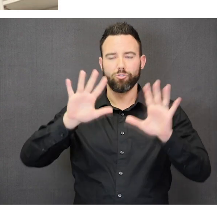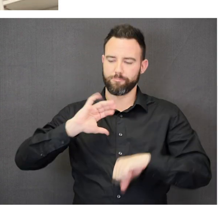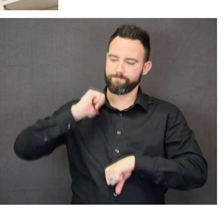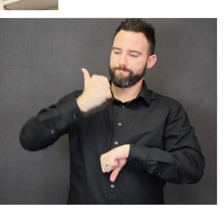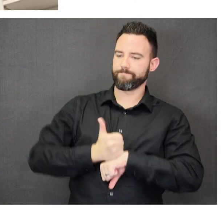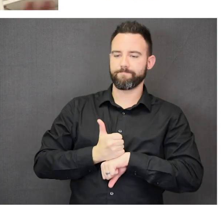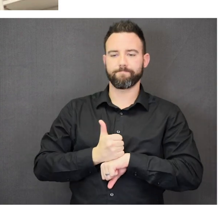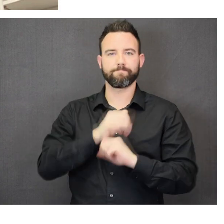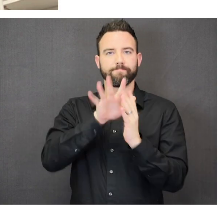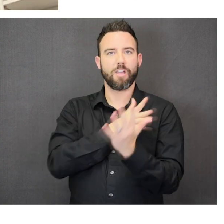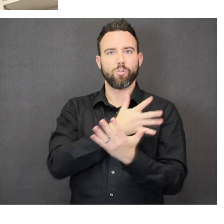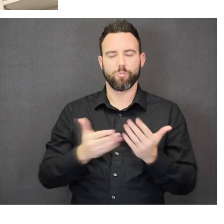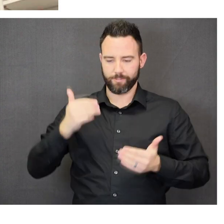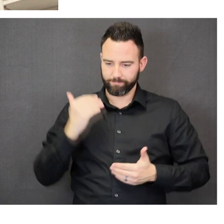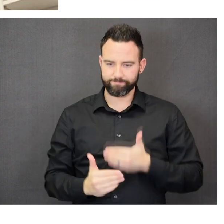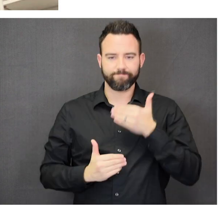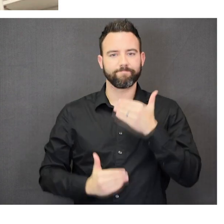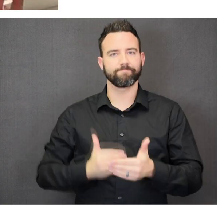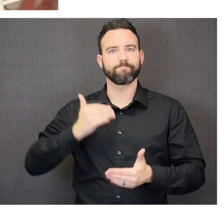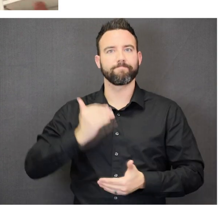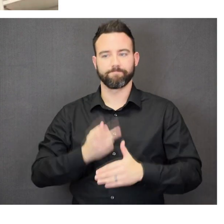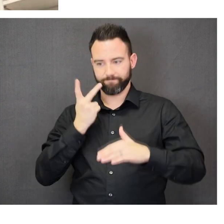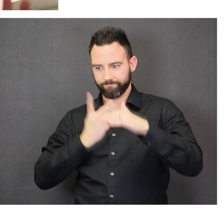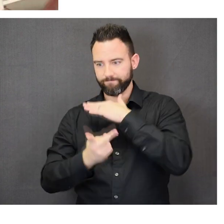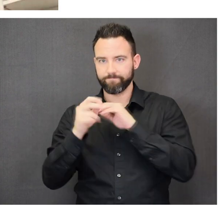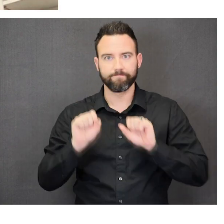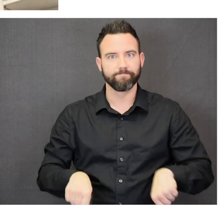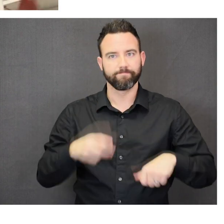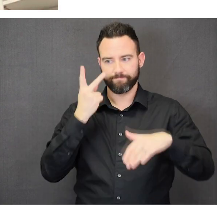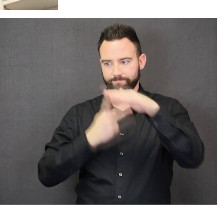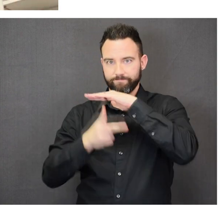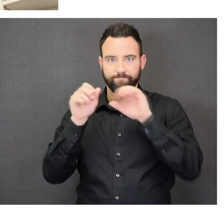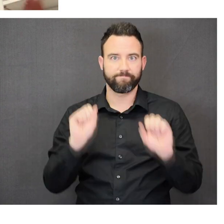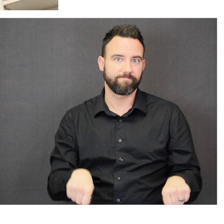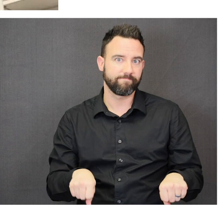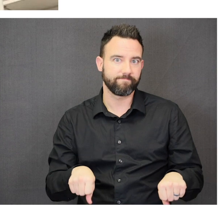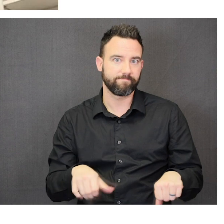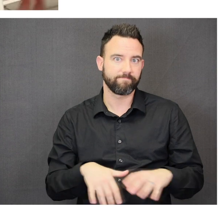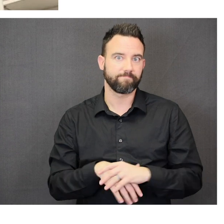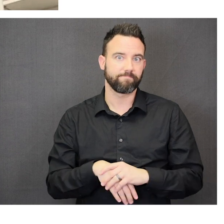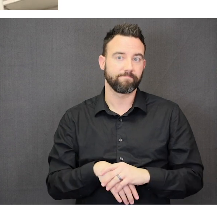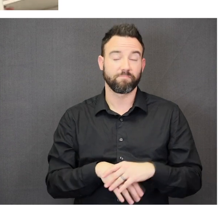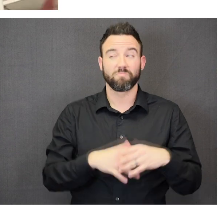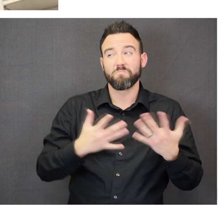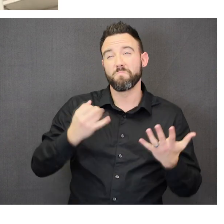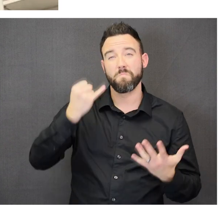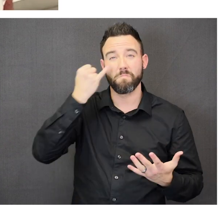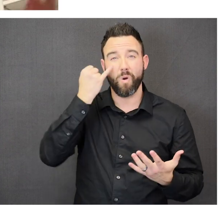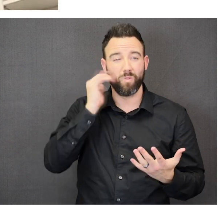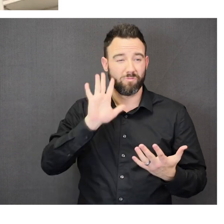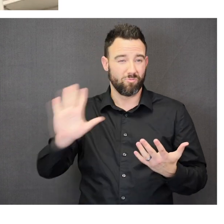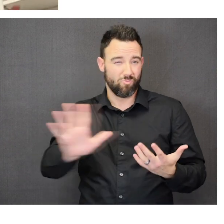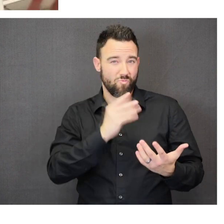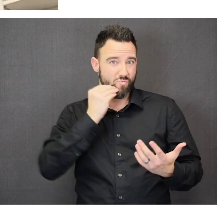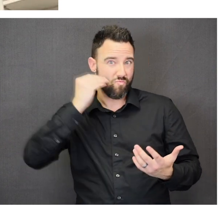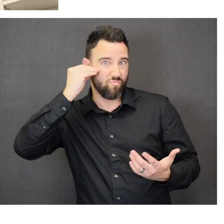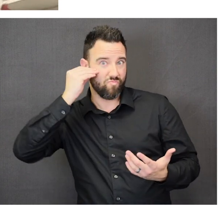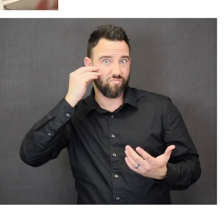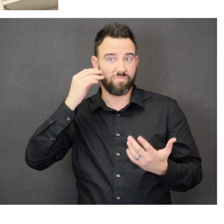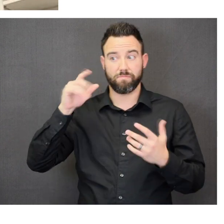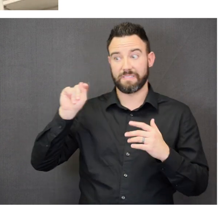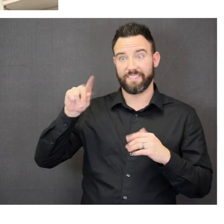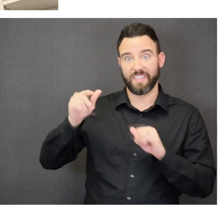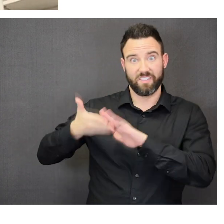is the news just playing in the background? So we just have all this messaging that is fear-based, and it